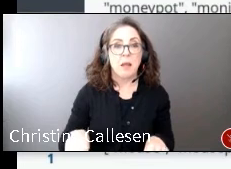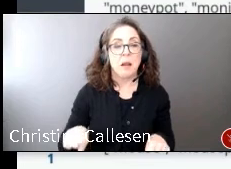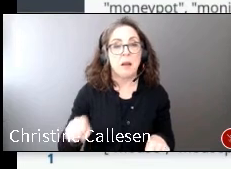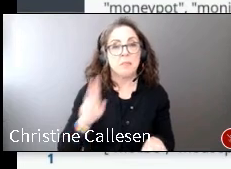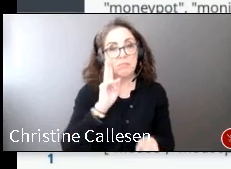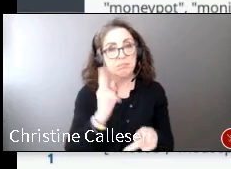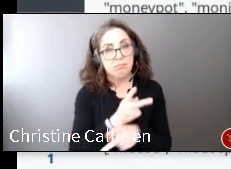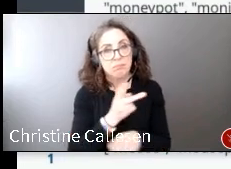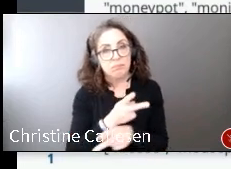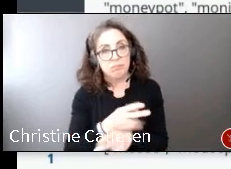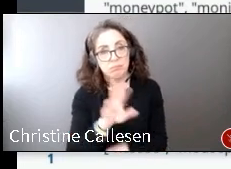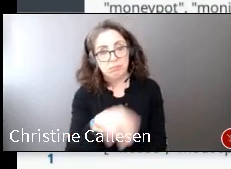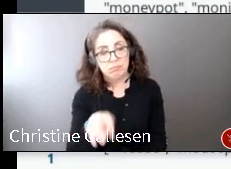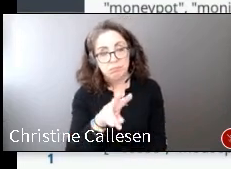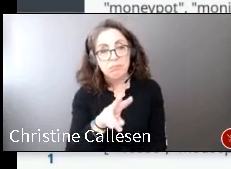we have